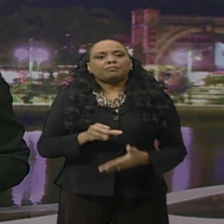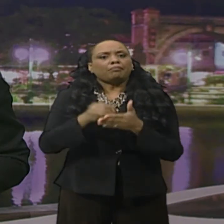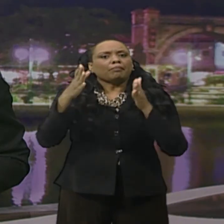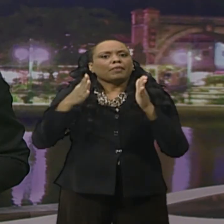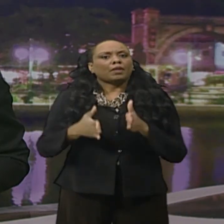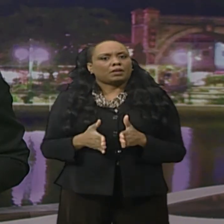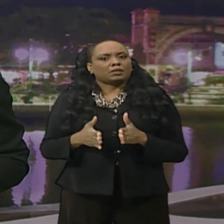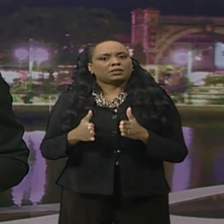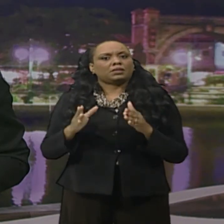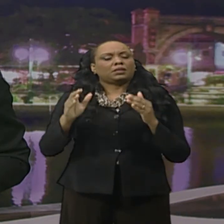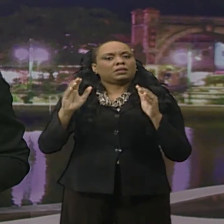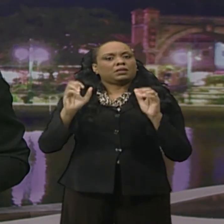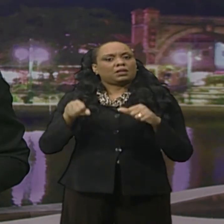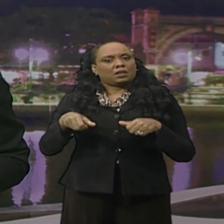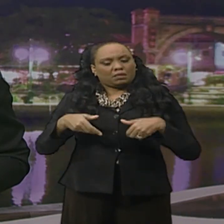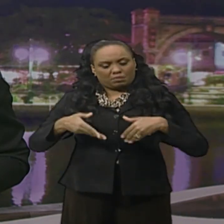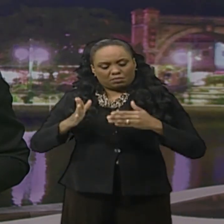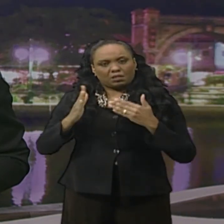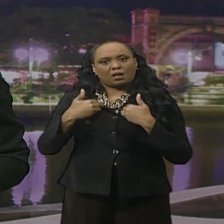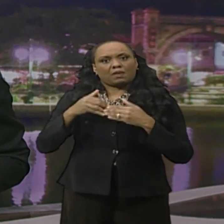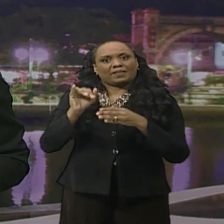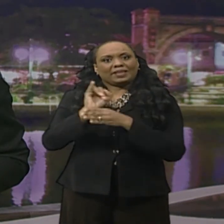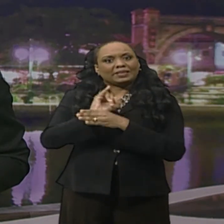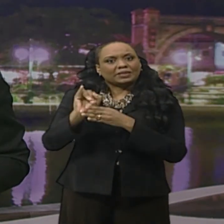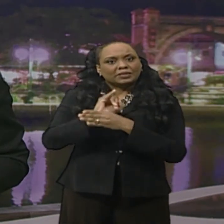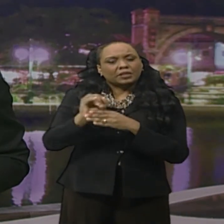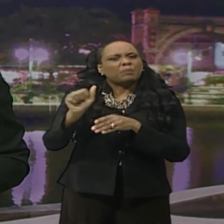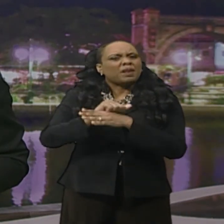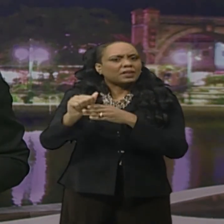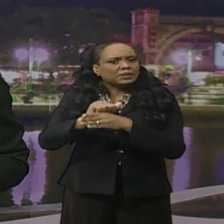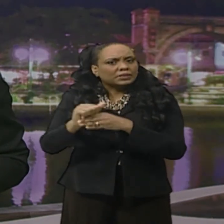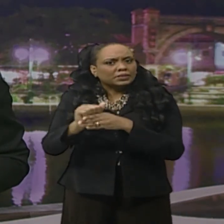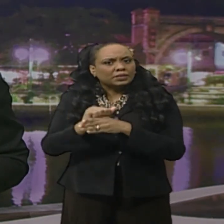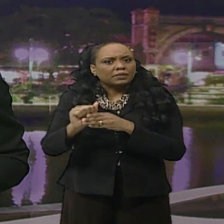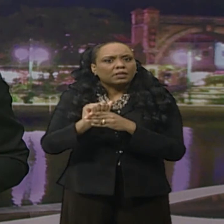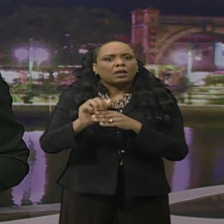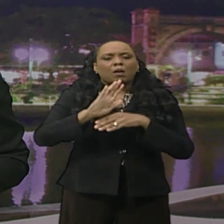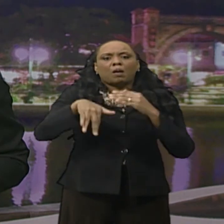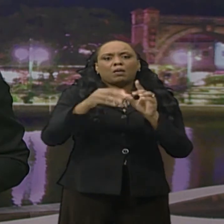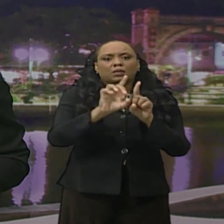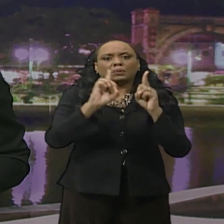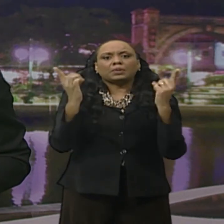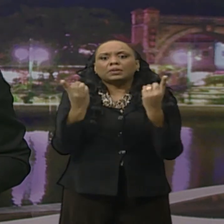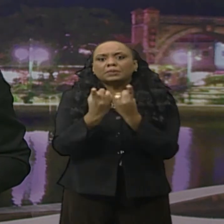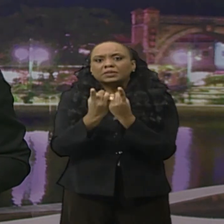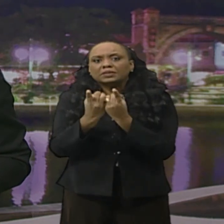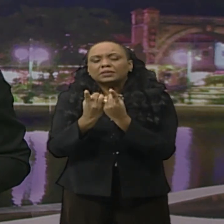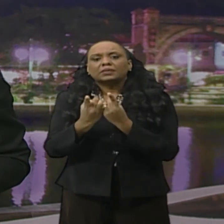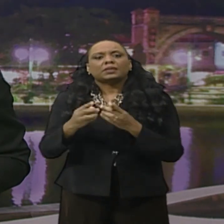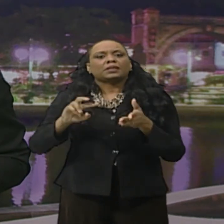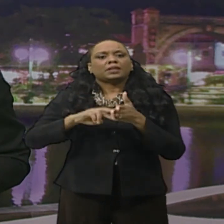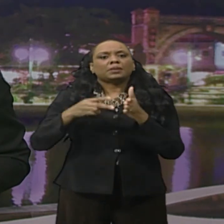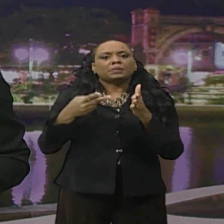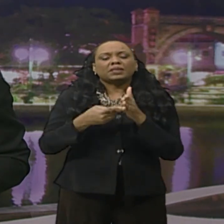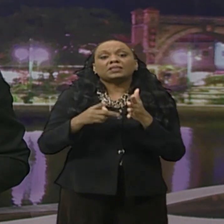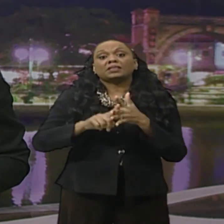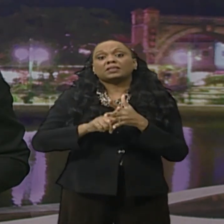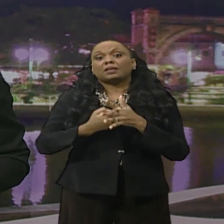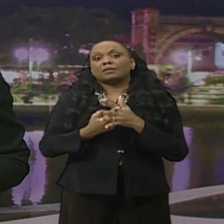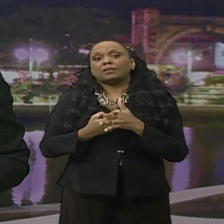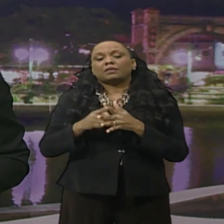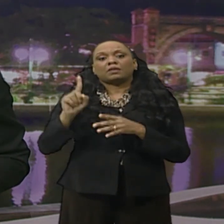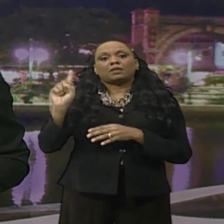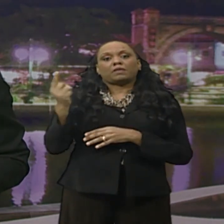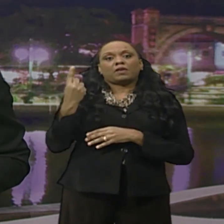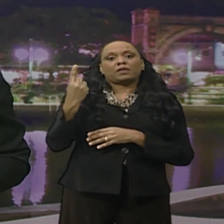provisions for internships with BIT Incorporated across all departments of the Wildy-based entity. This takes effect on a limited basis